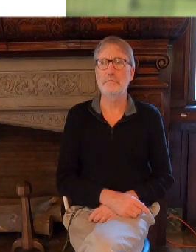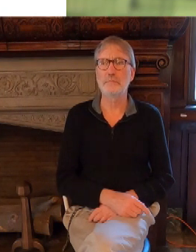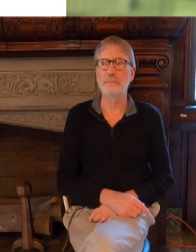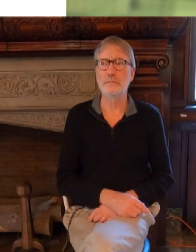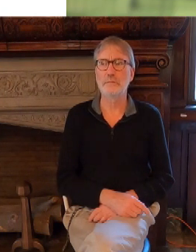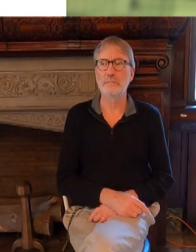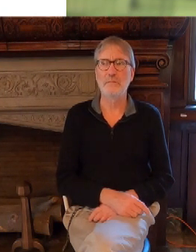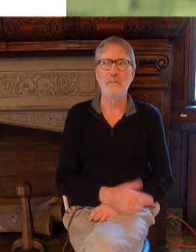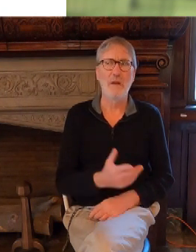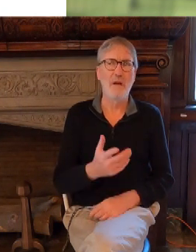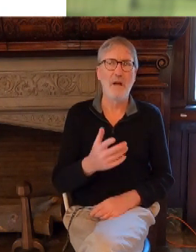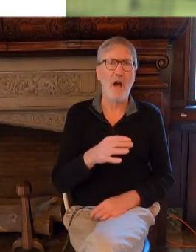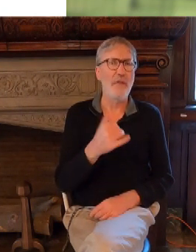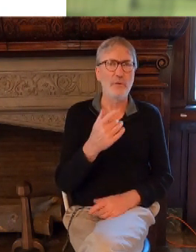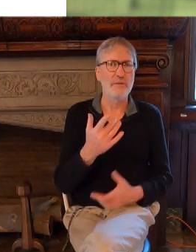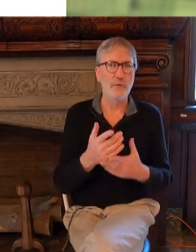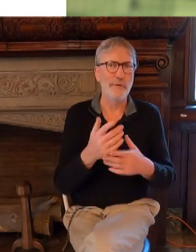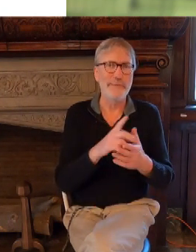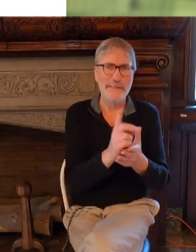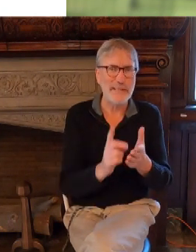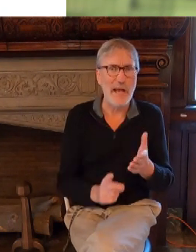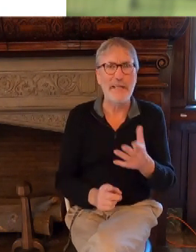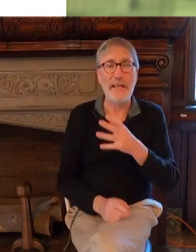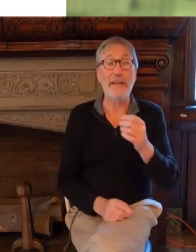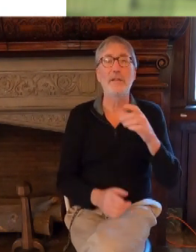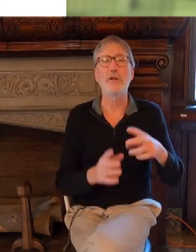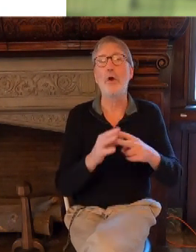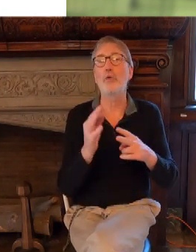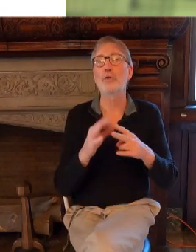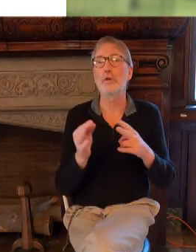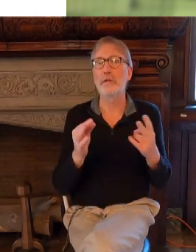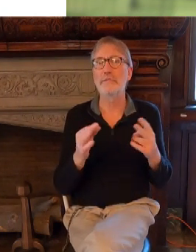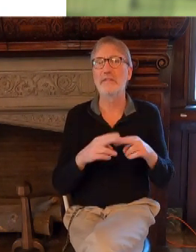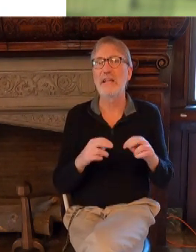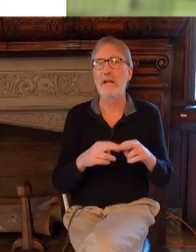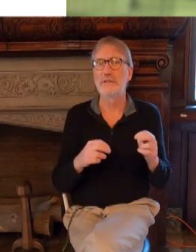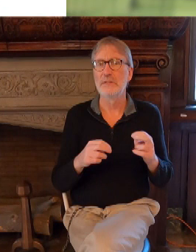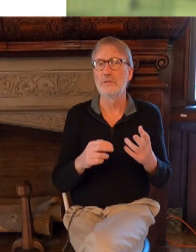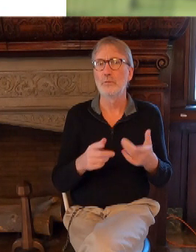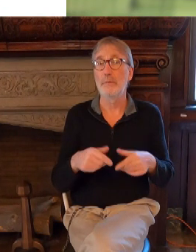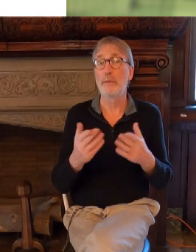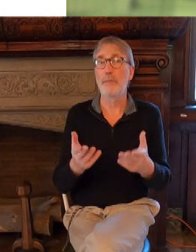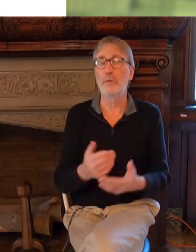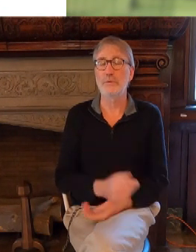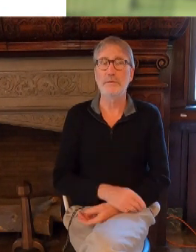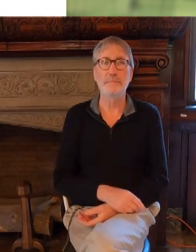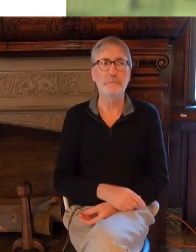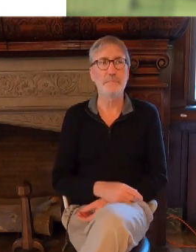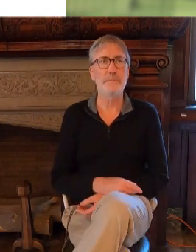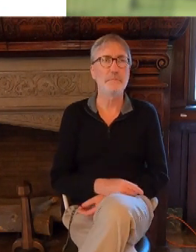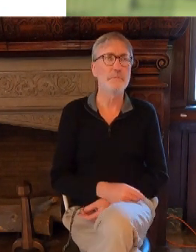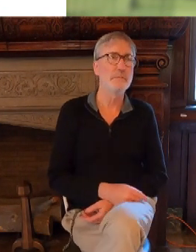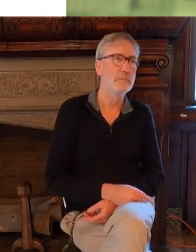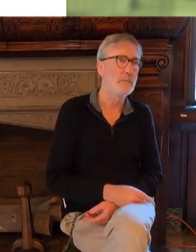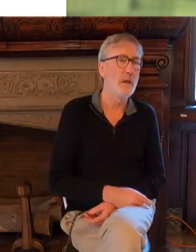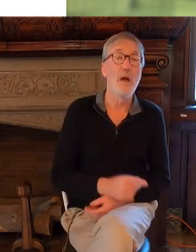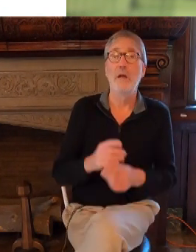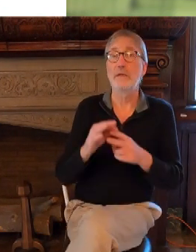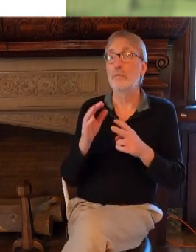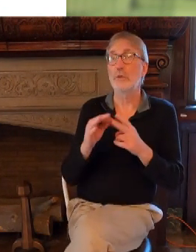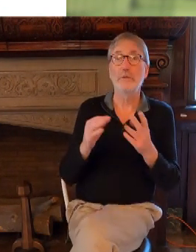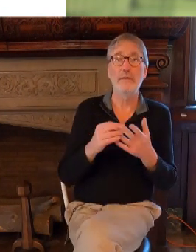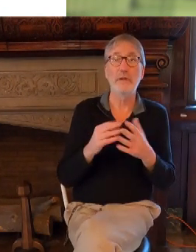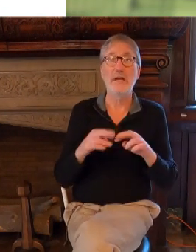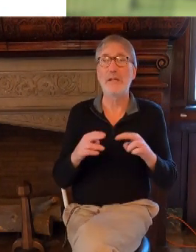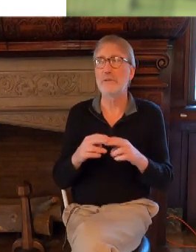will be in design, as well as that alternatives analysis we've already been through. As I mentioned before, that alternatives analysis